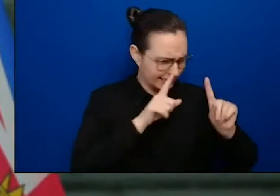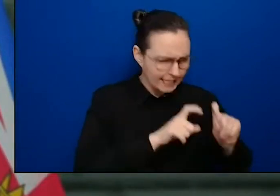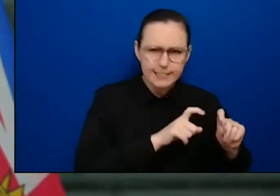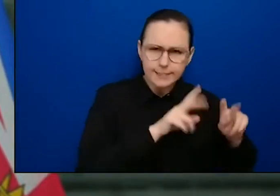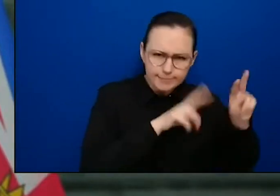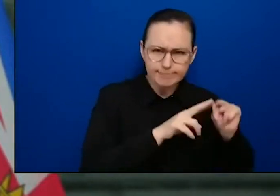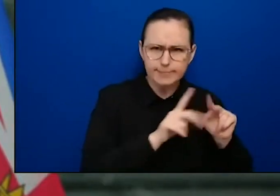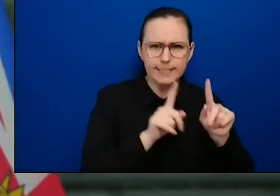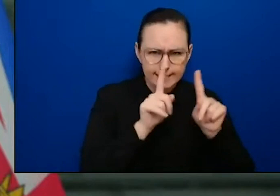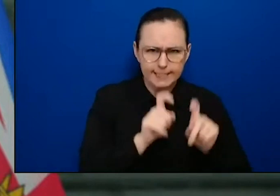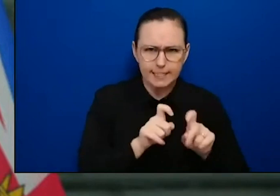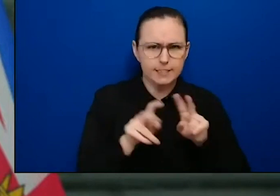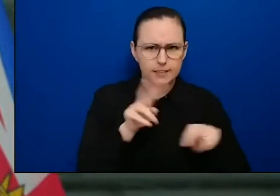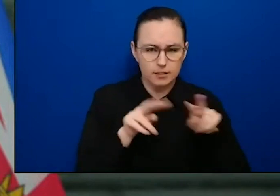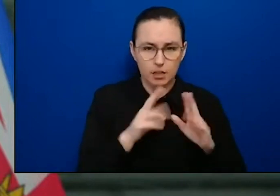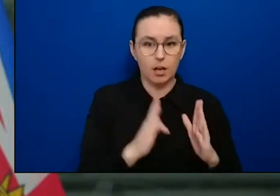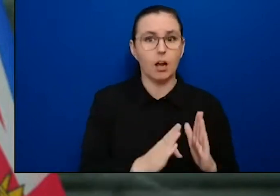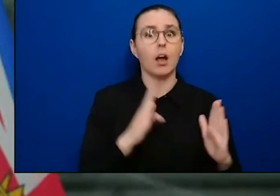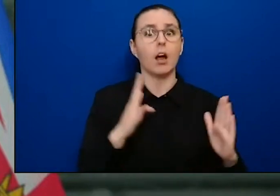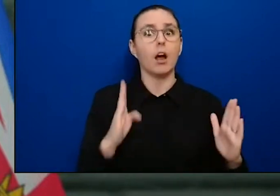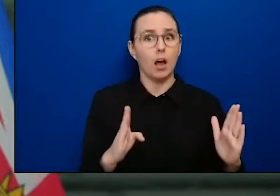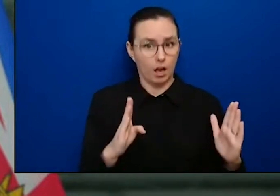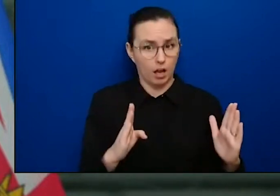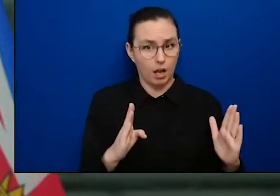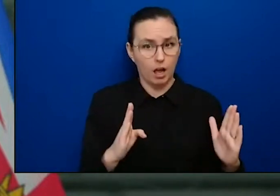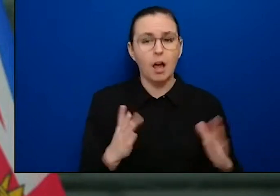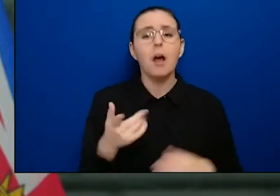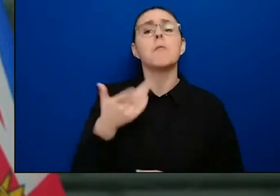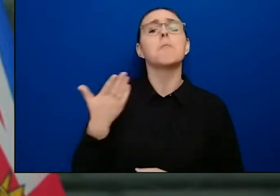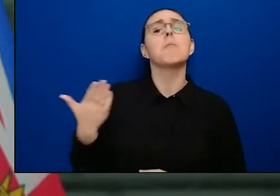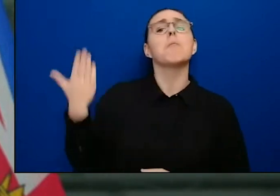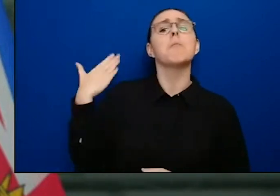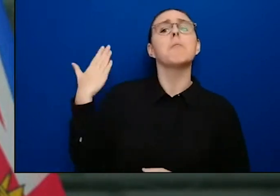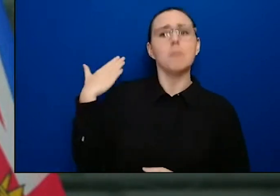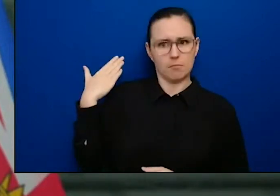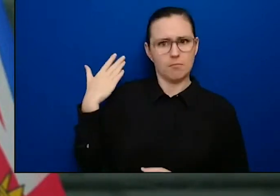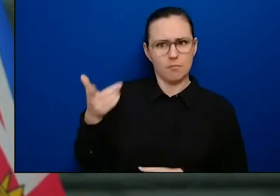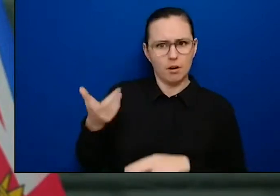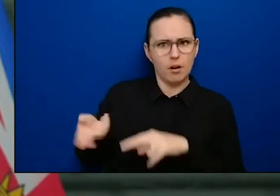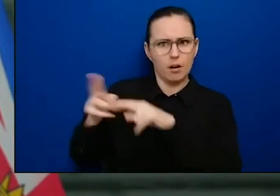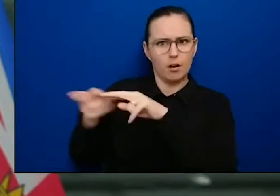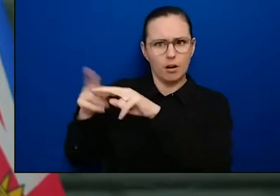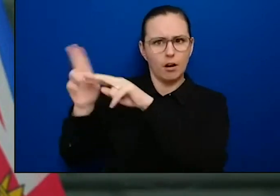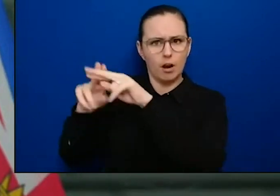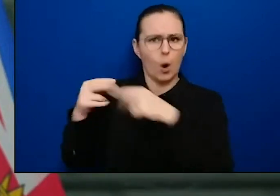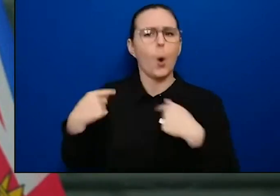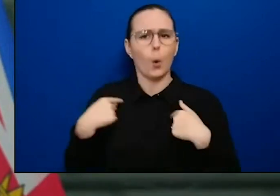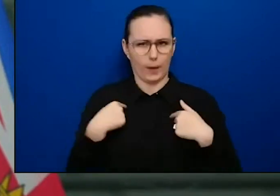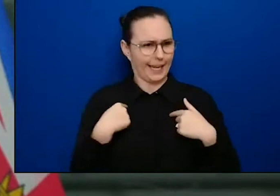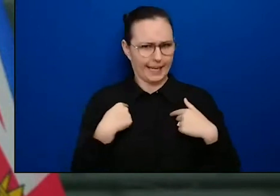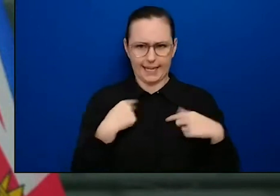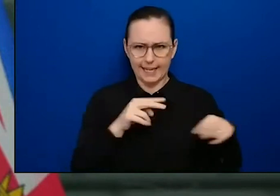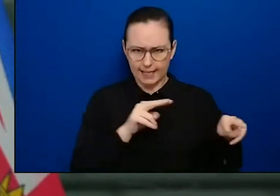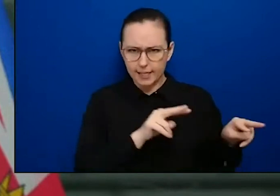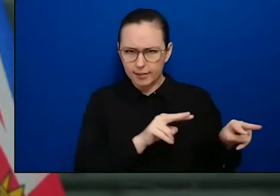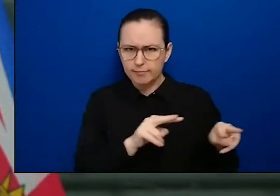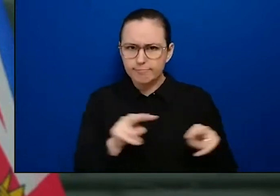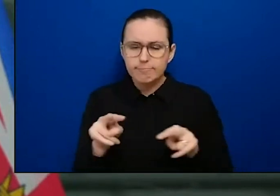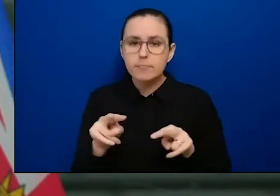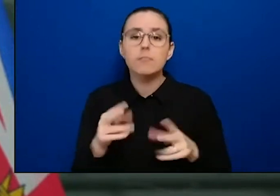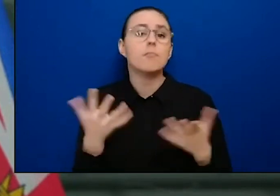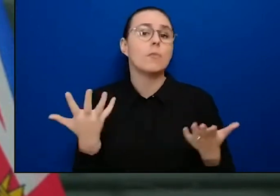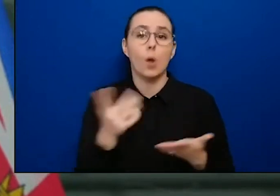sure that we did whole genome sequencing on 100% of cases for 1 week a month, and then a proportion for every other